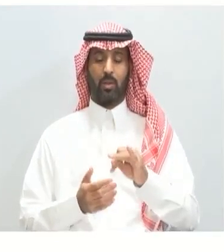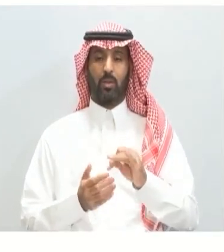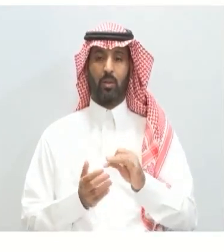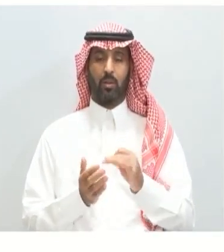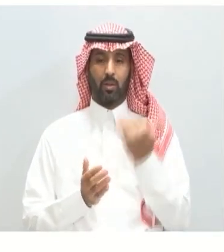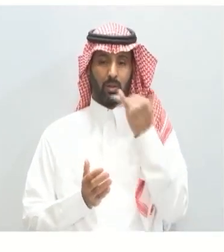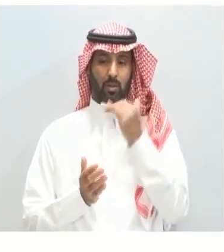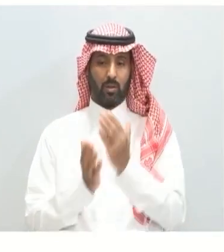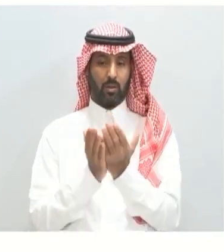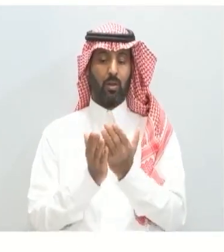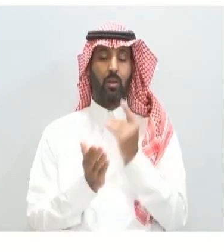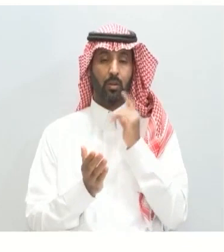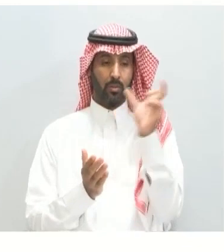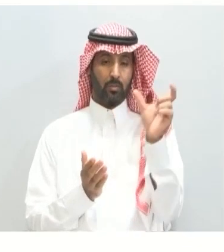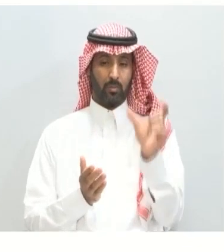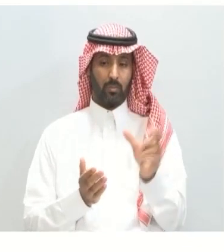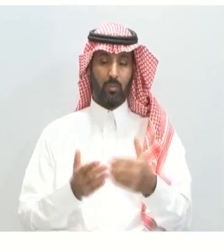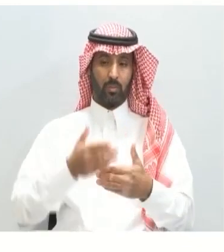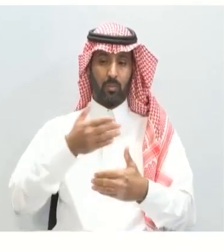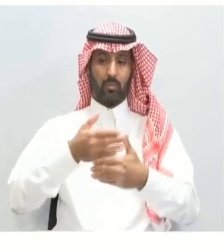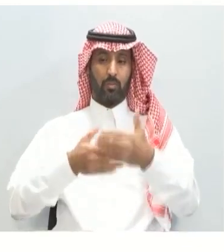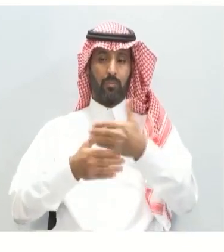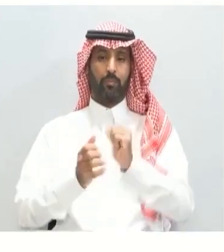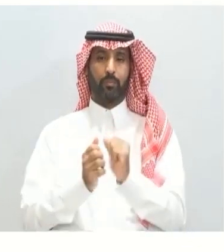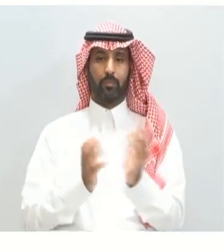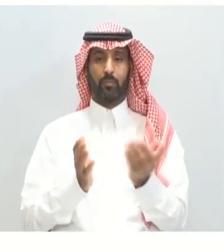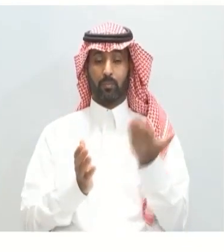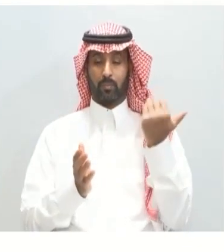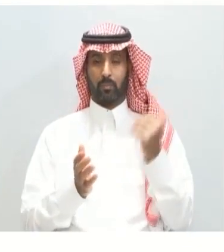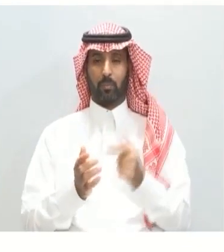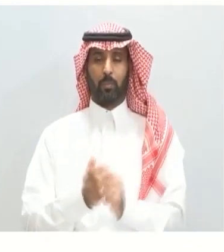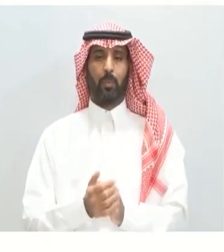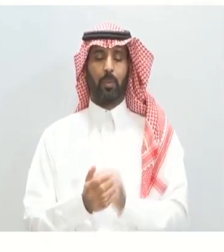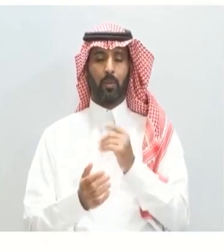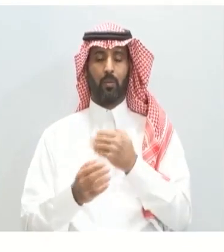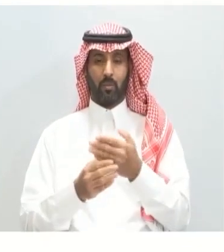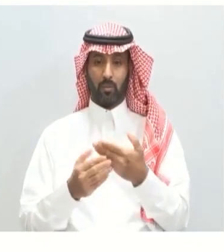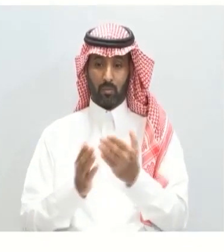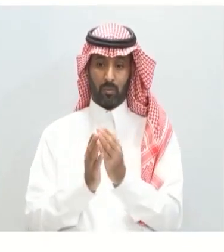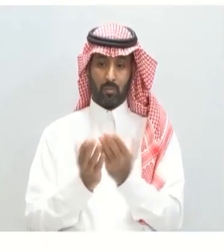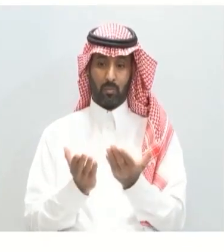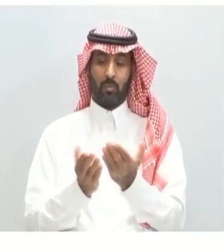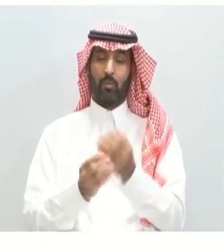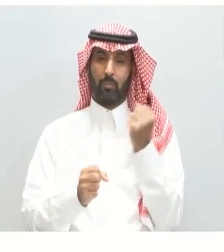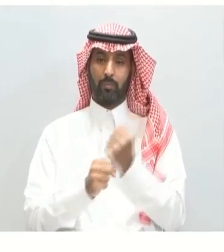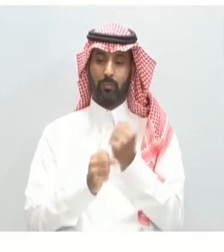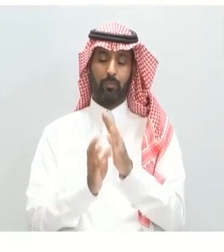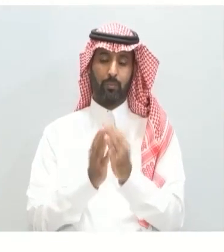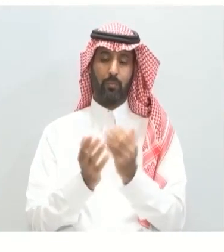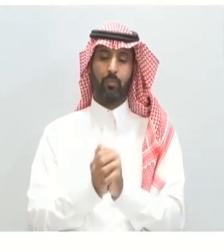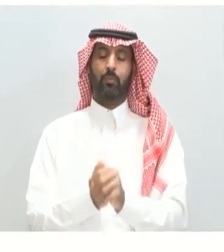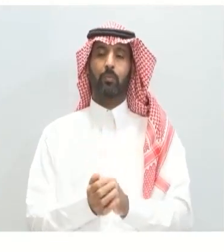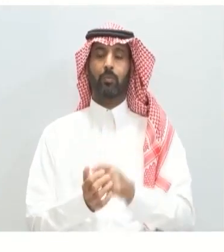which is the vocabulary building. Vocabulary building. But before we do that, let's open our workbooks, page